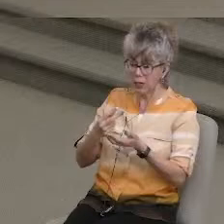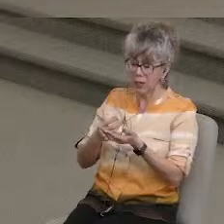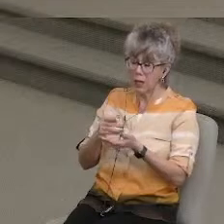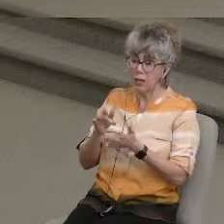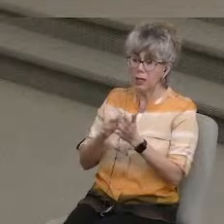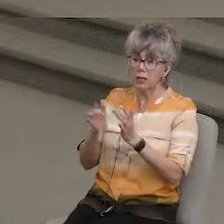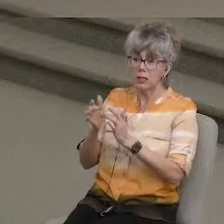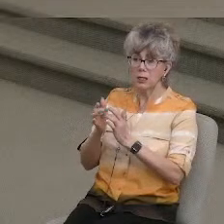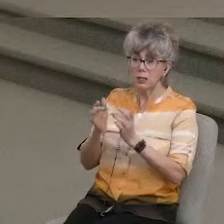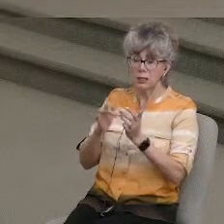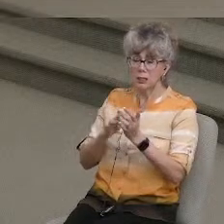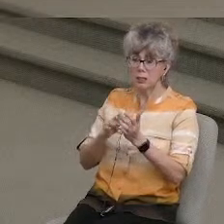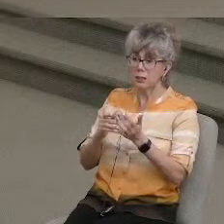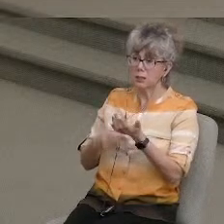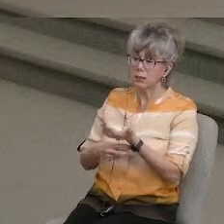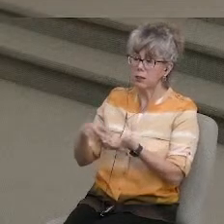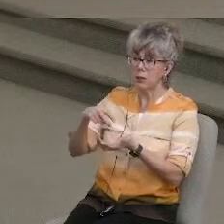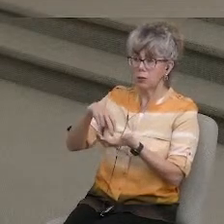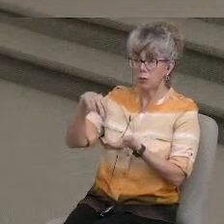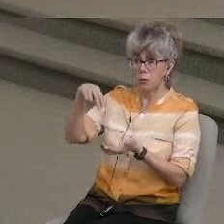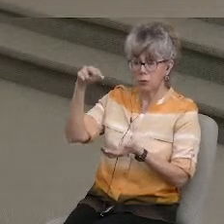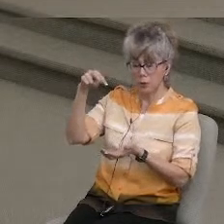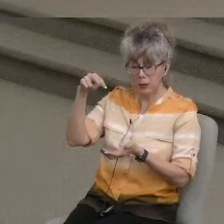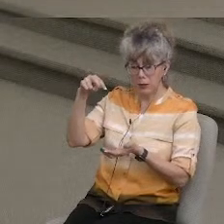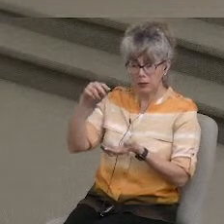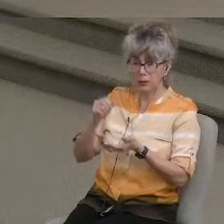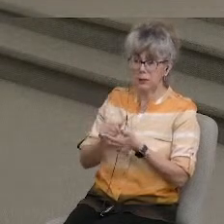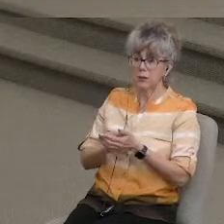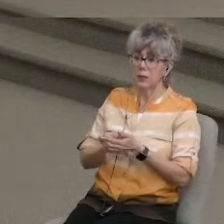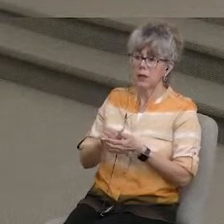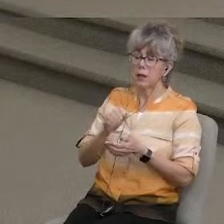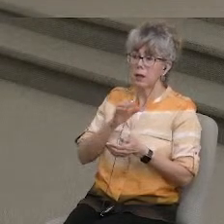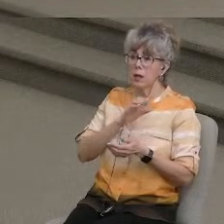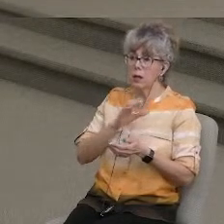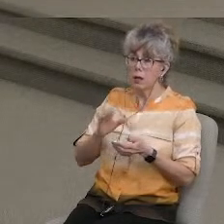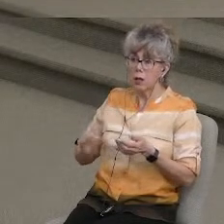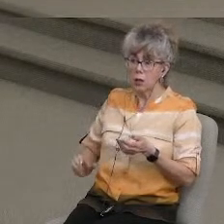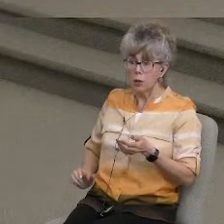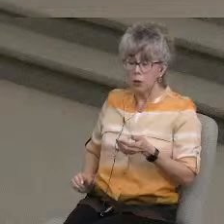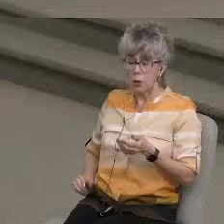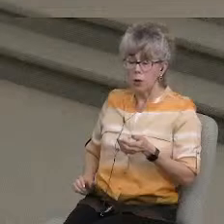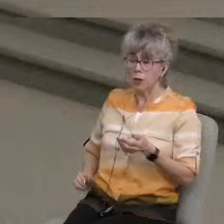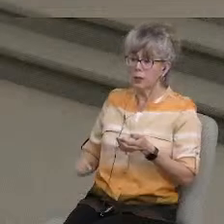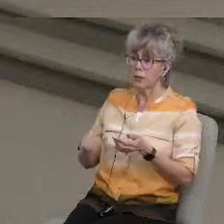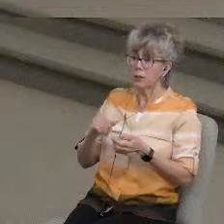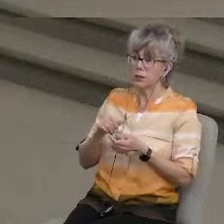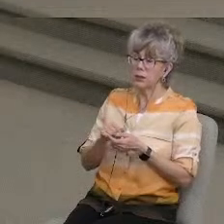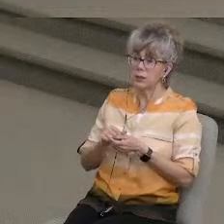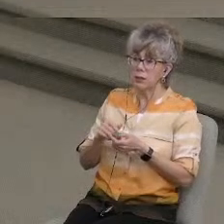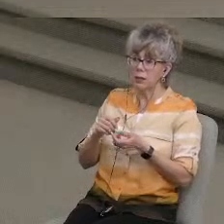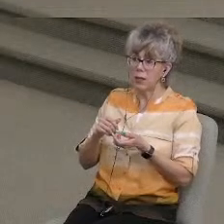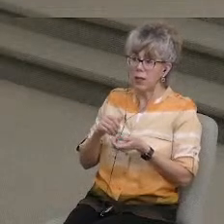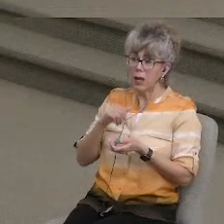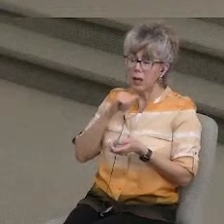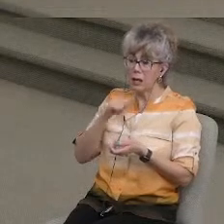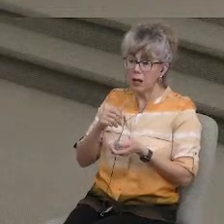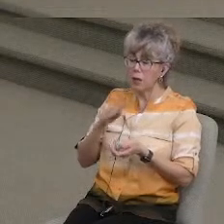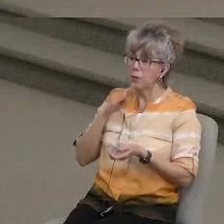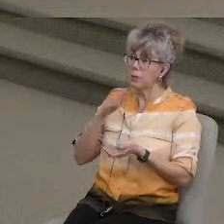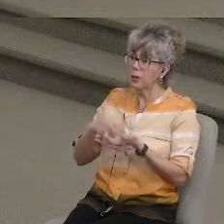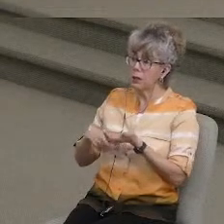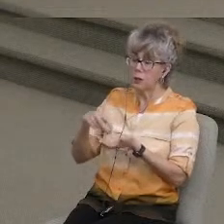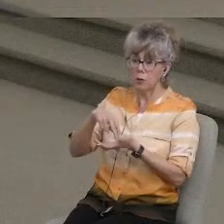not raised. For if the dead are not raised, then Christ has not been raised either. And if Christ has not been